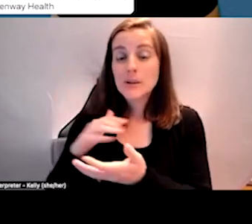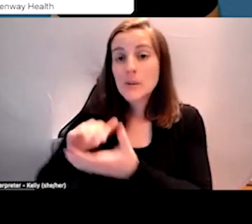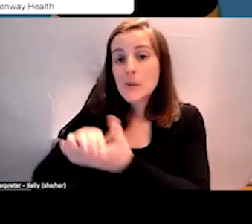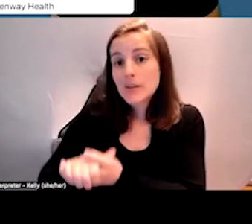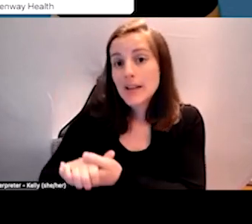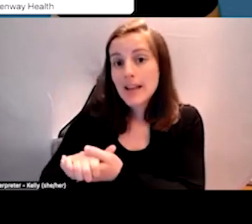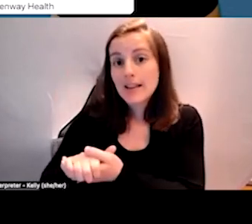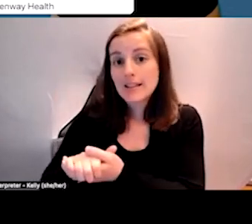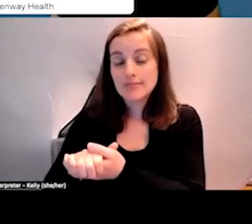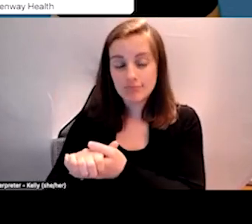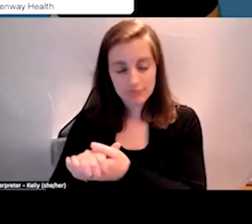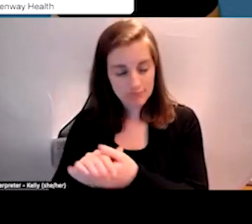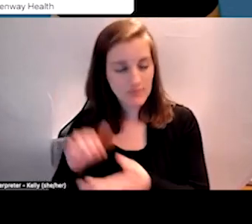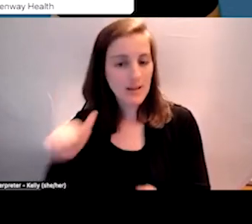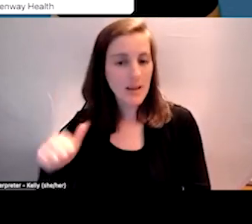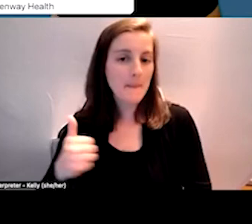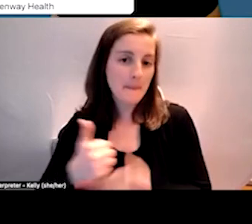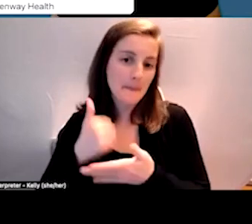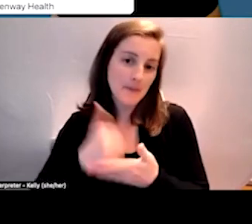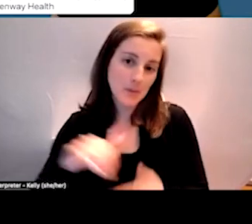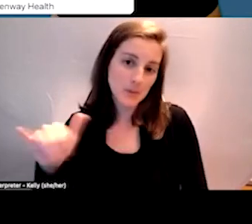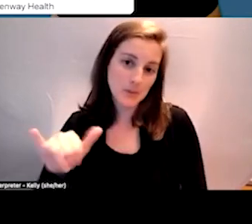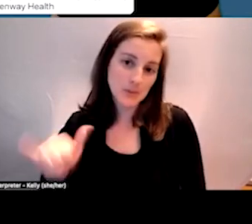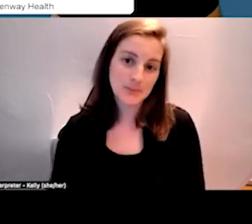procedure can be helpful as well.